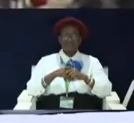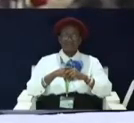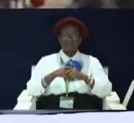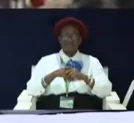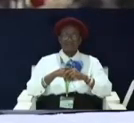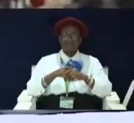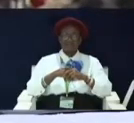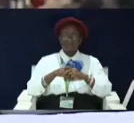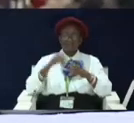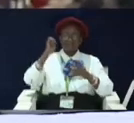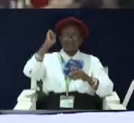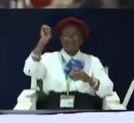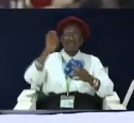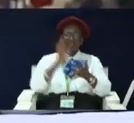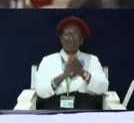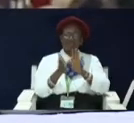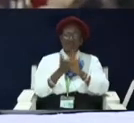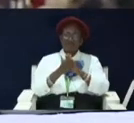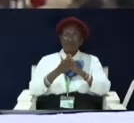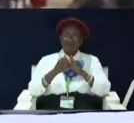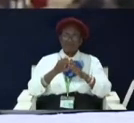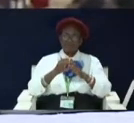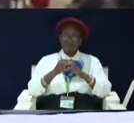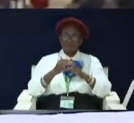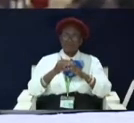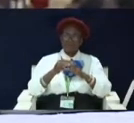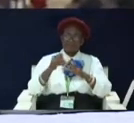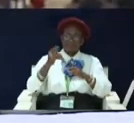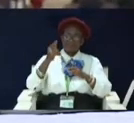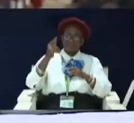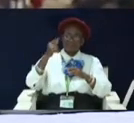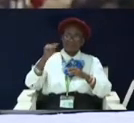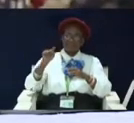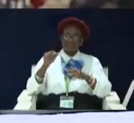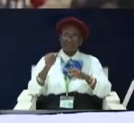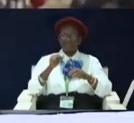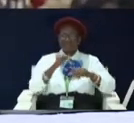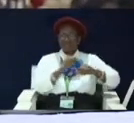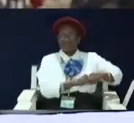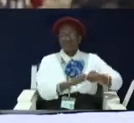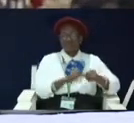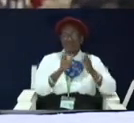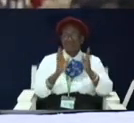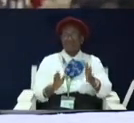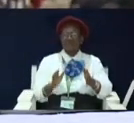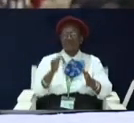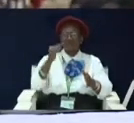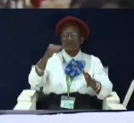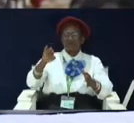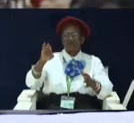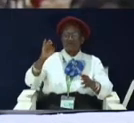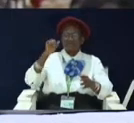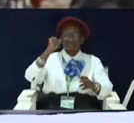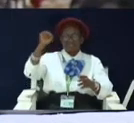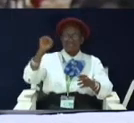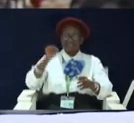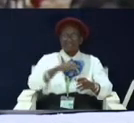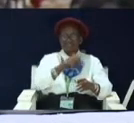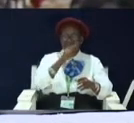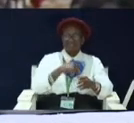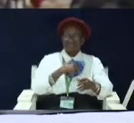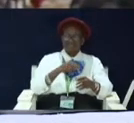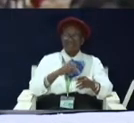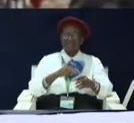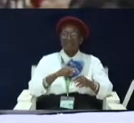He became the protector of his nation. O wa di anything dabo borile